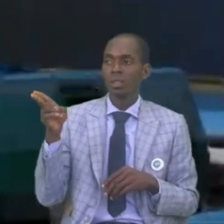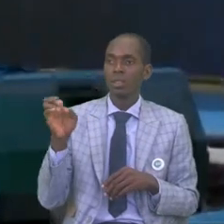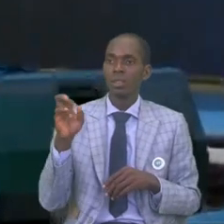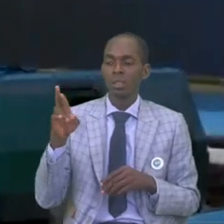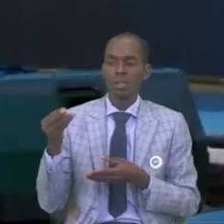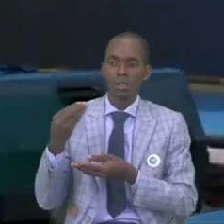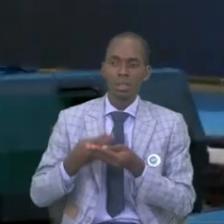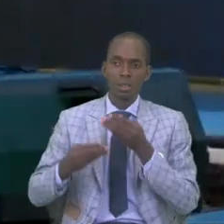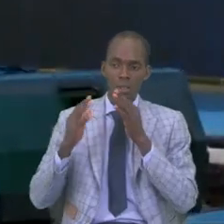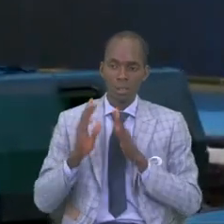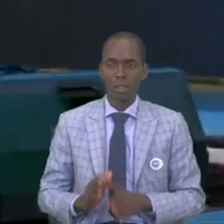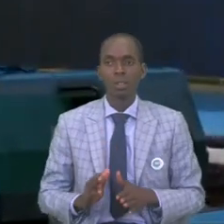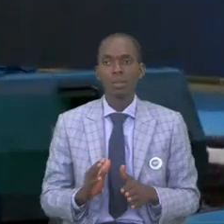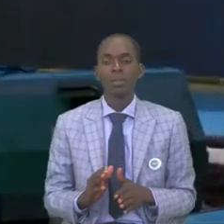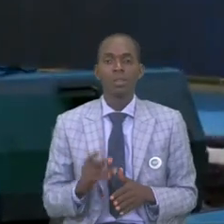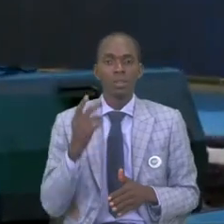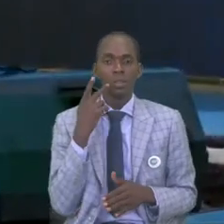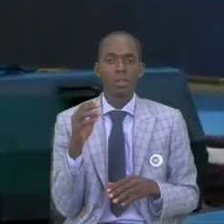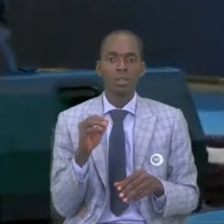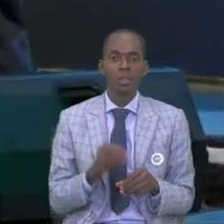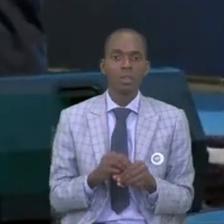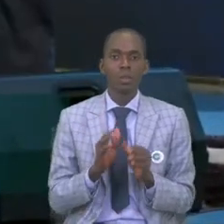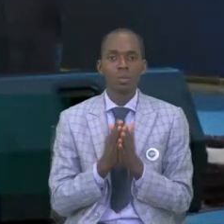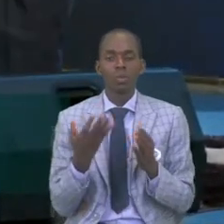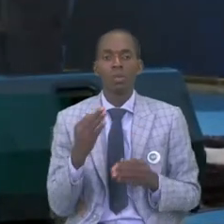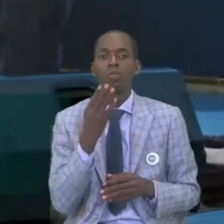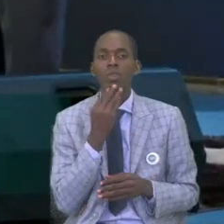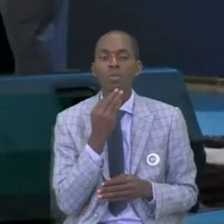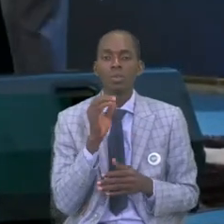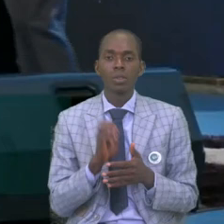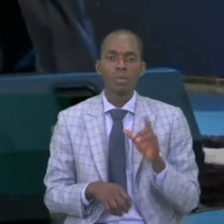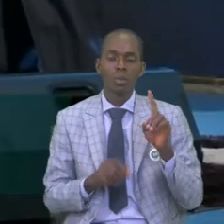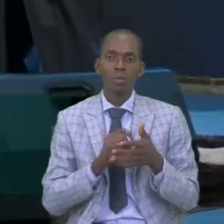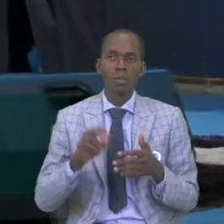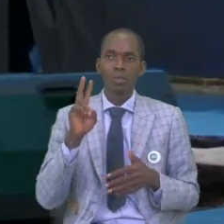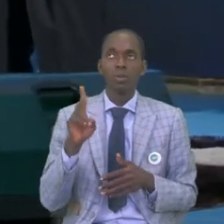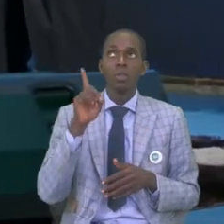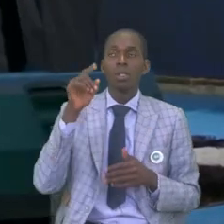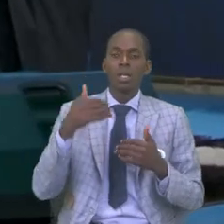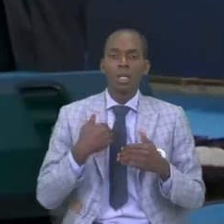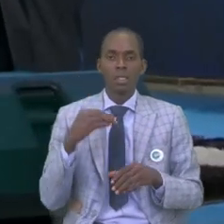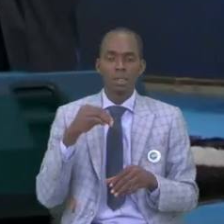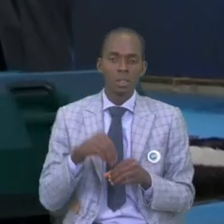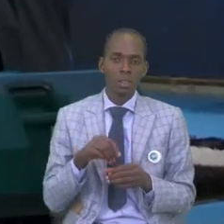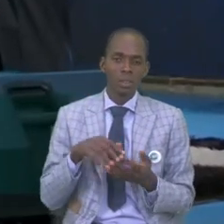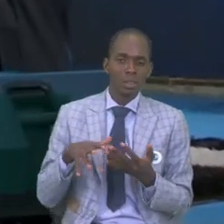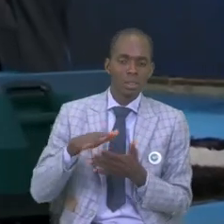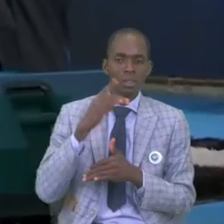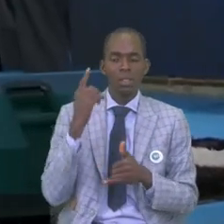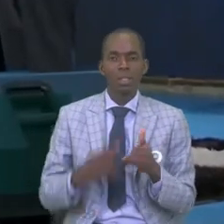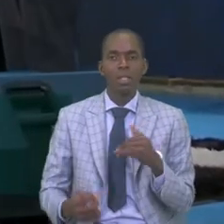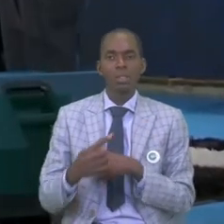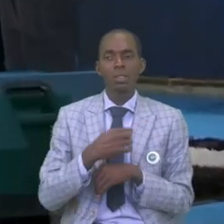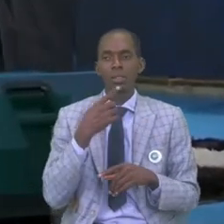Hebrews again, chapter 1, reading from verse 2. He has in these last days spoken unto us by his